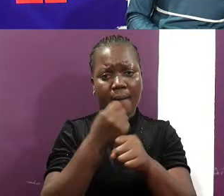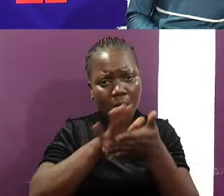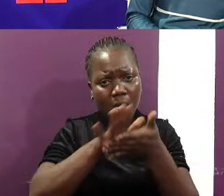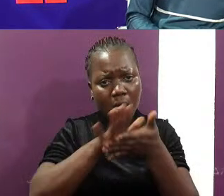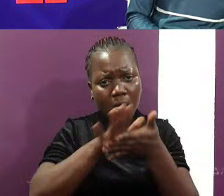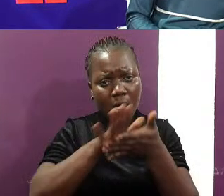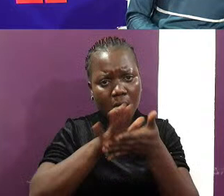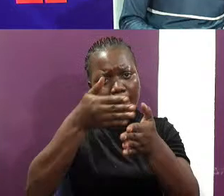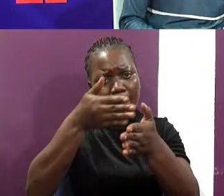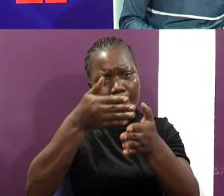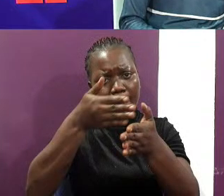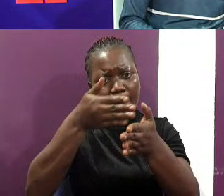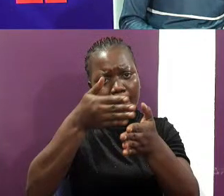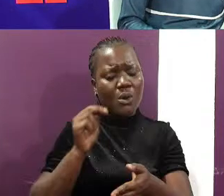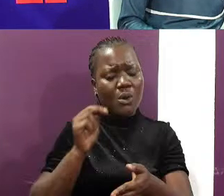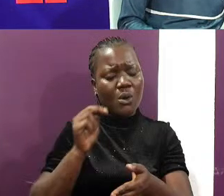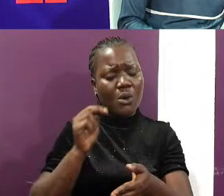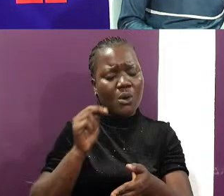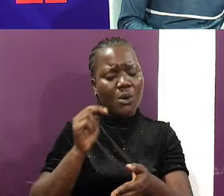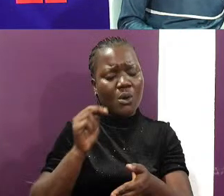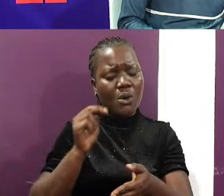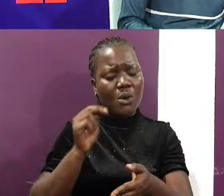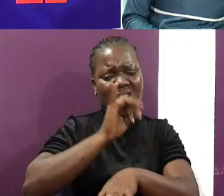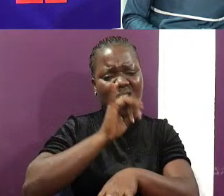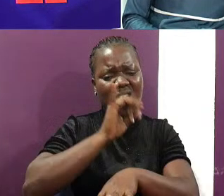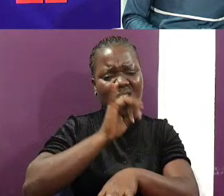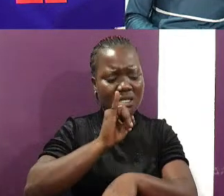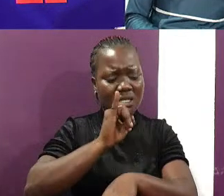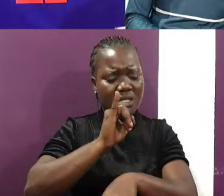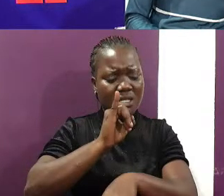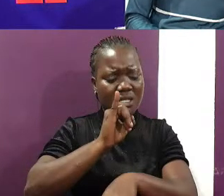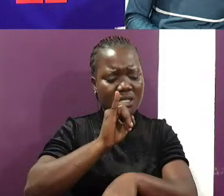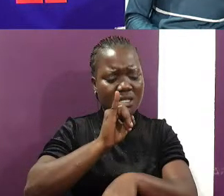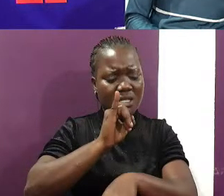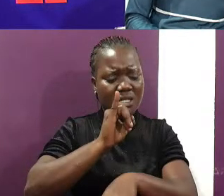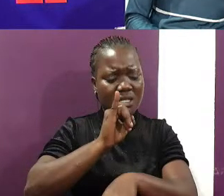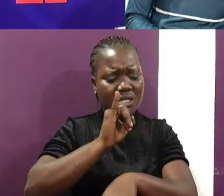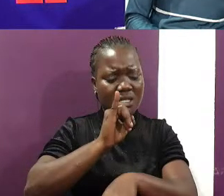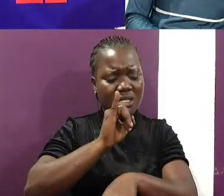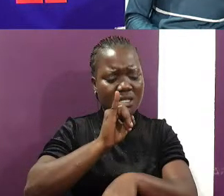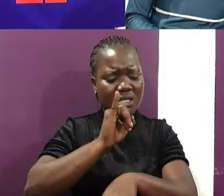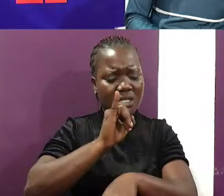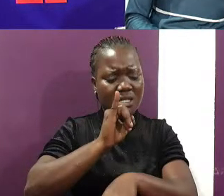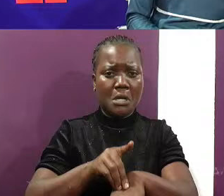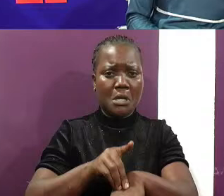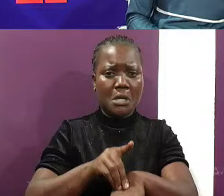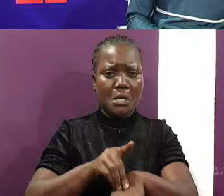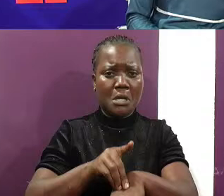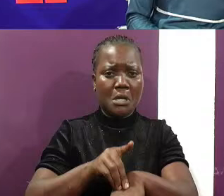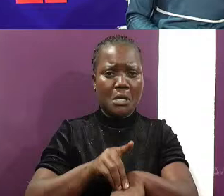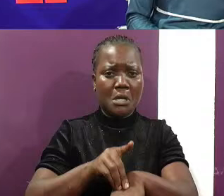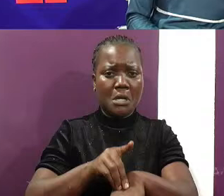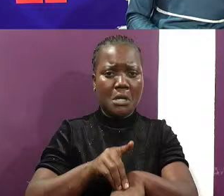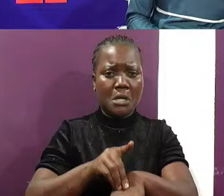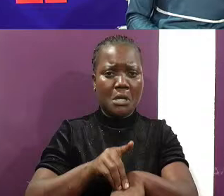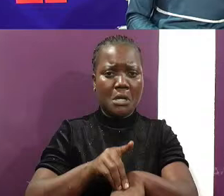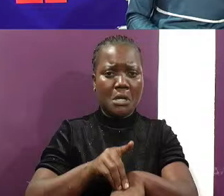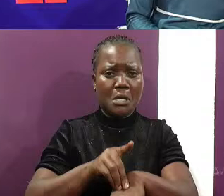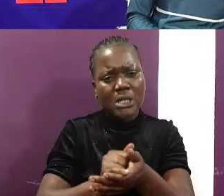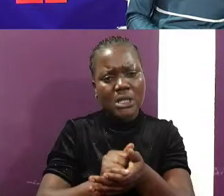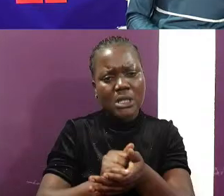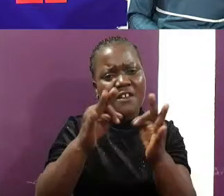eye nyankopon ahinia yenim se honam fem no abusunya ni ahinie